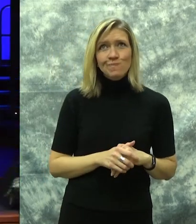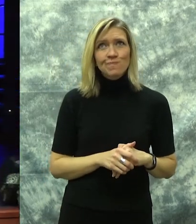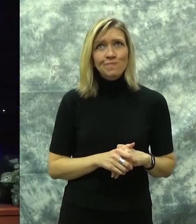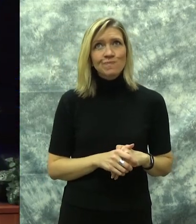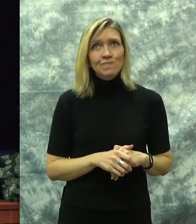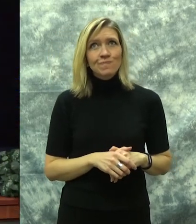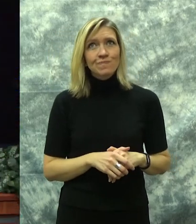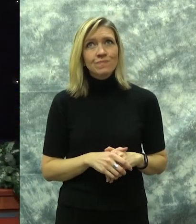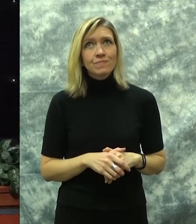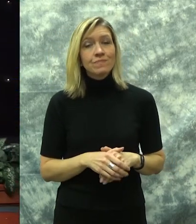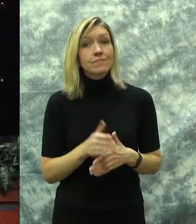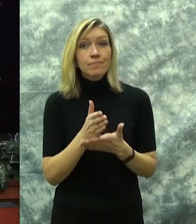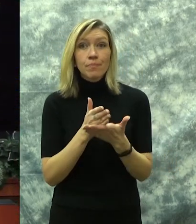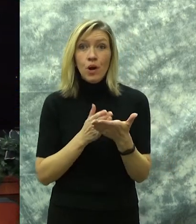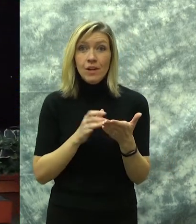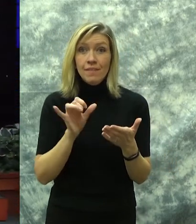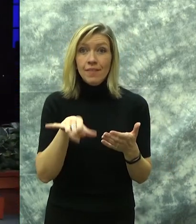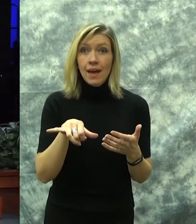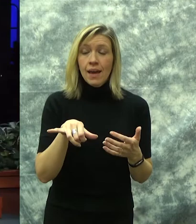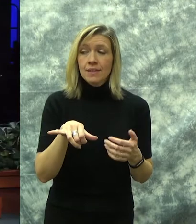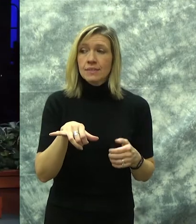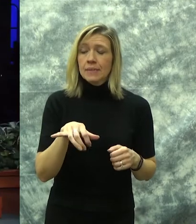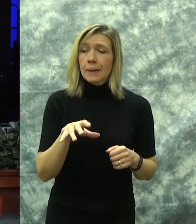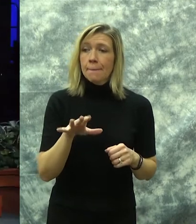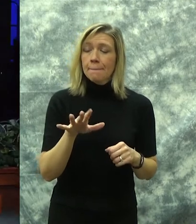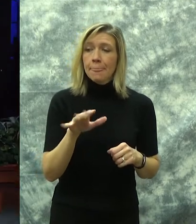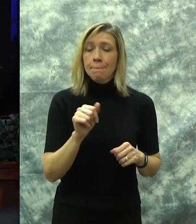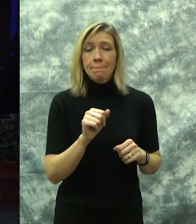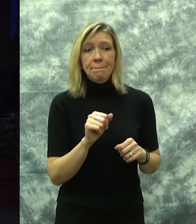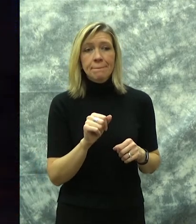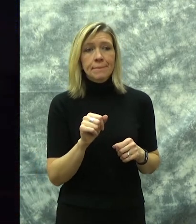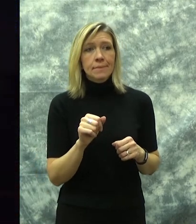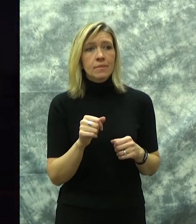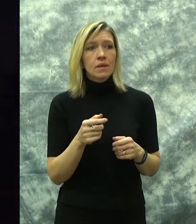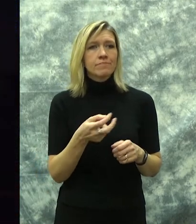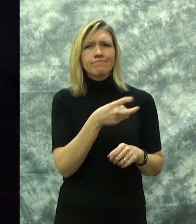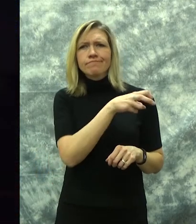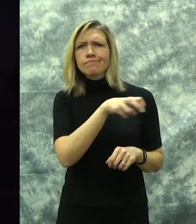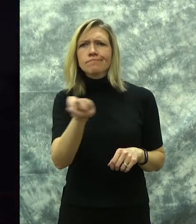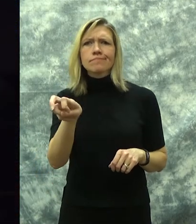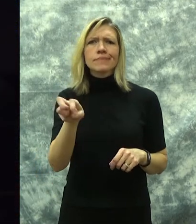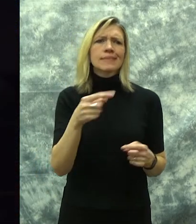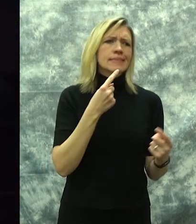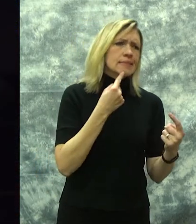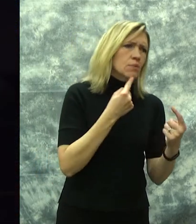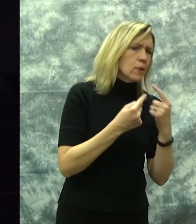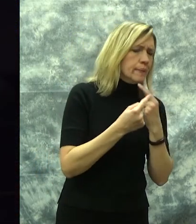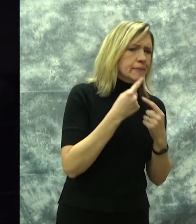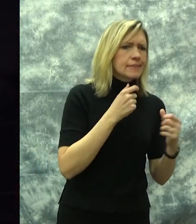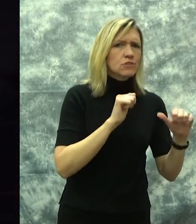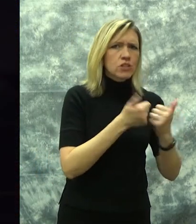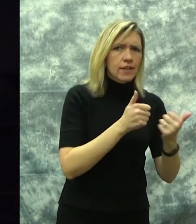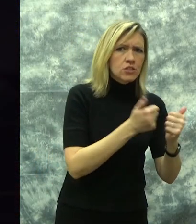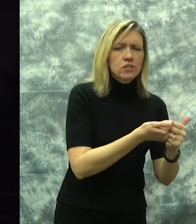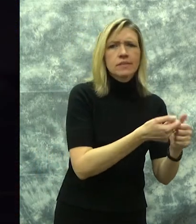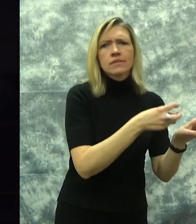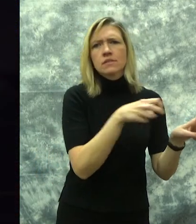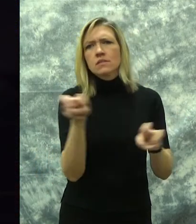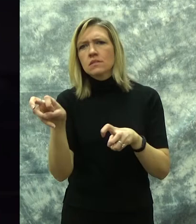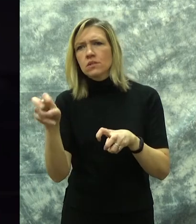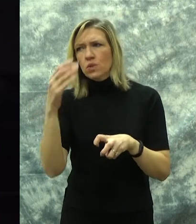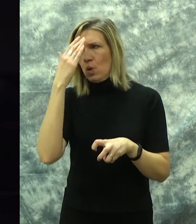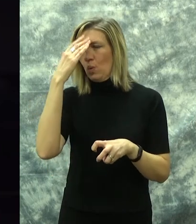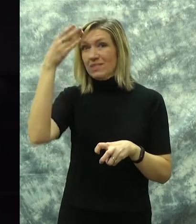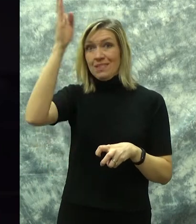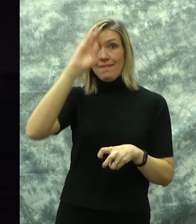And part of that is moving past our disappointments or those challenges to know that divine mind is operating in us and